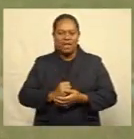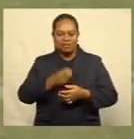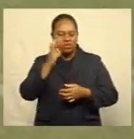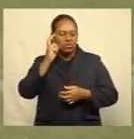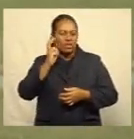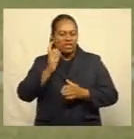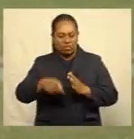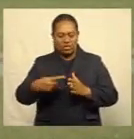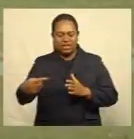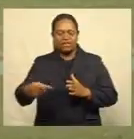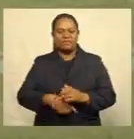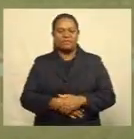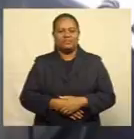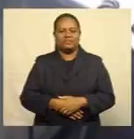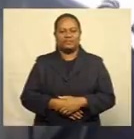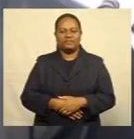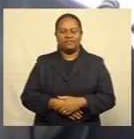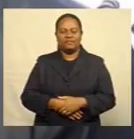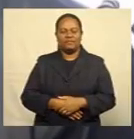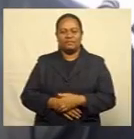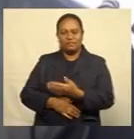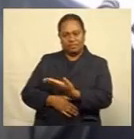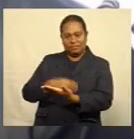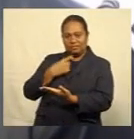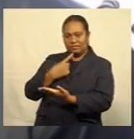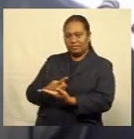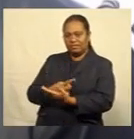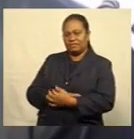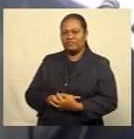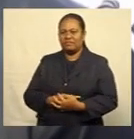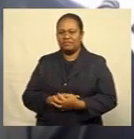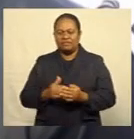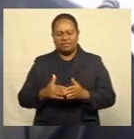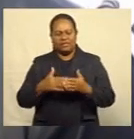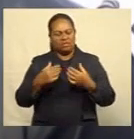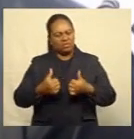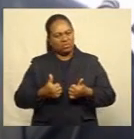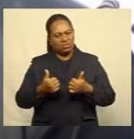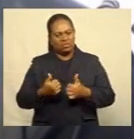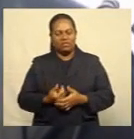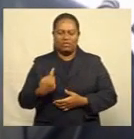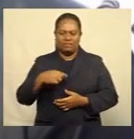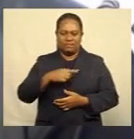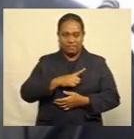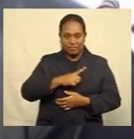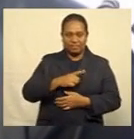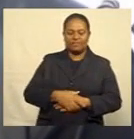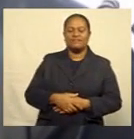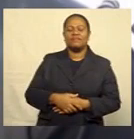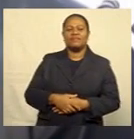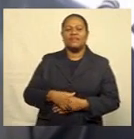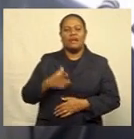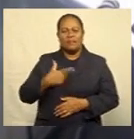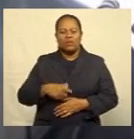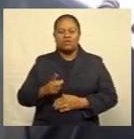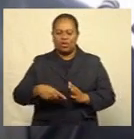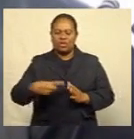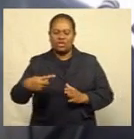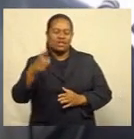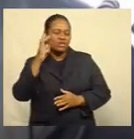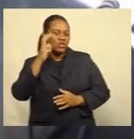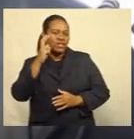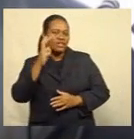sport. So we are a bit in an advantage position in that sense, as we can still continue with our